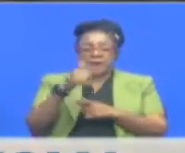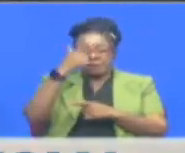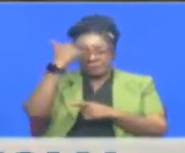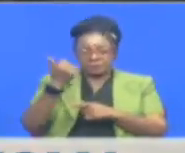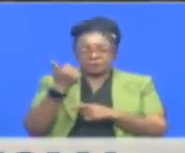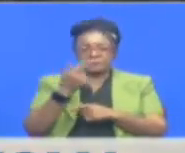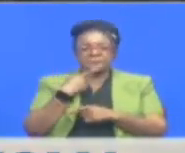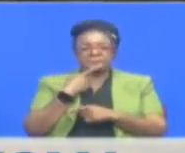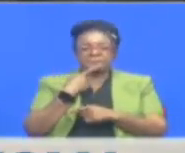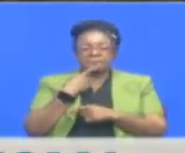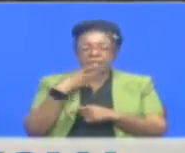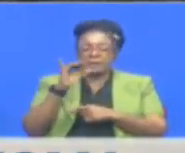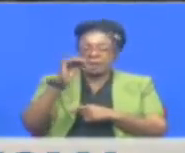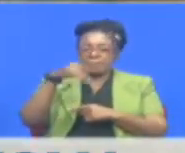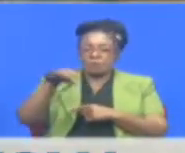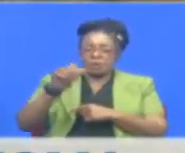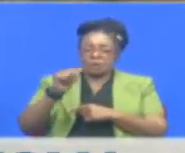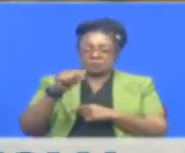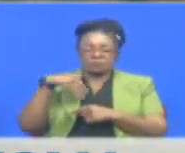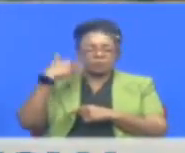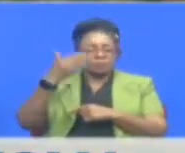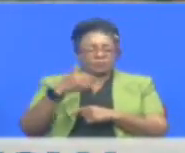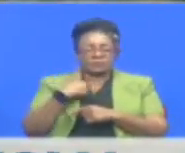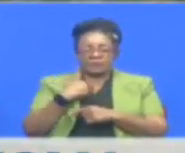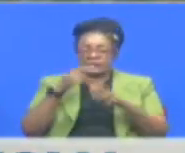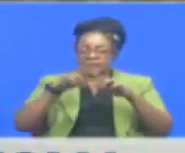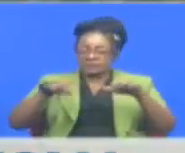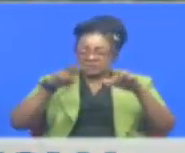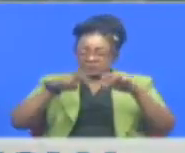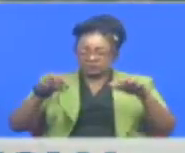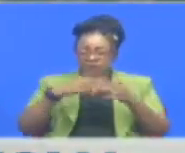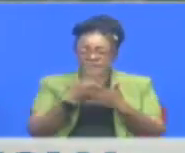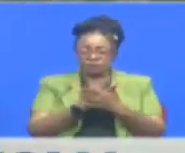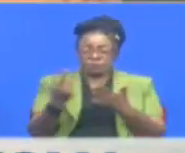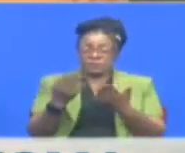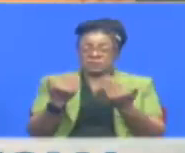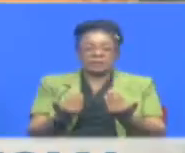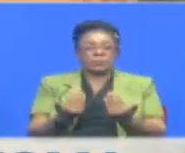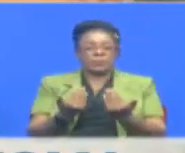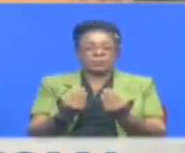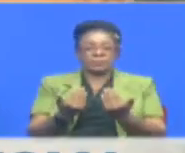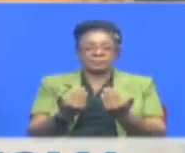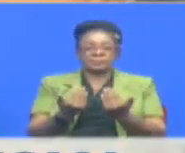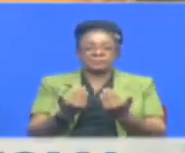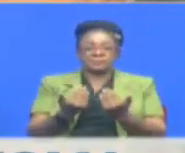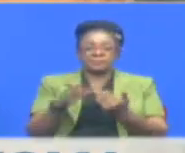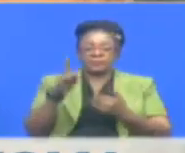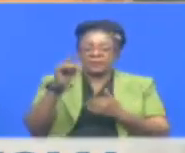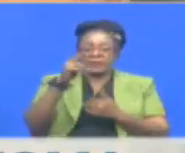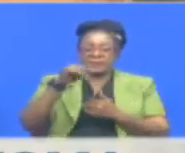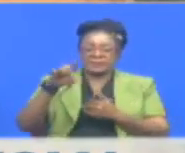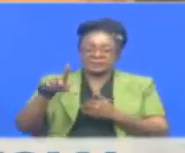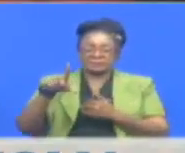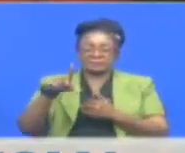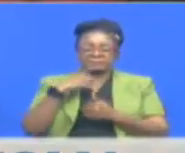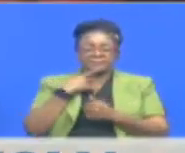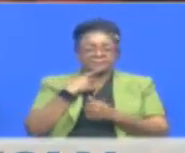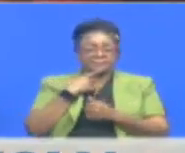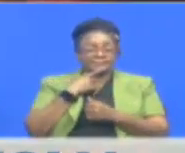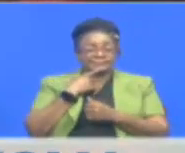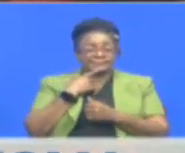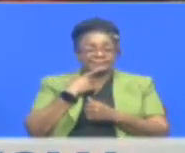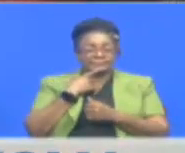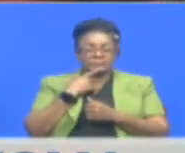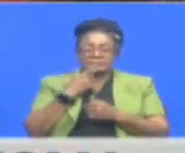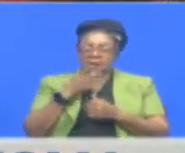mamlaka ya IPOA imekuwa ikifanya uchunguzi kwa wiki mbili sasa. Hakimu Daniel Ndugi hata hivyo